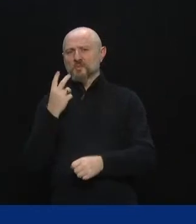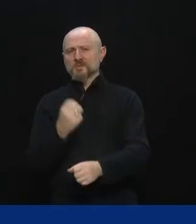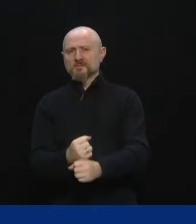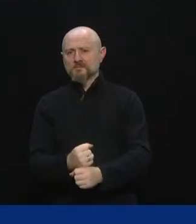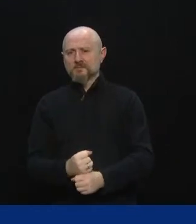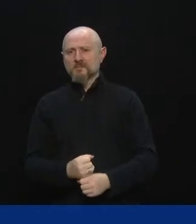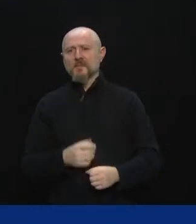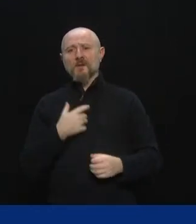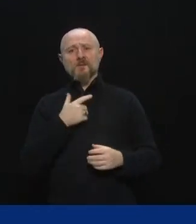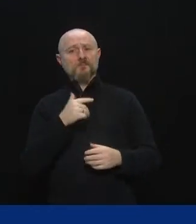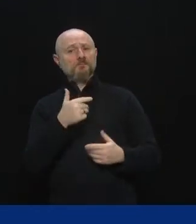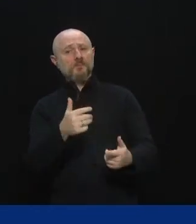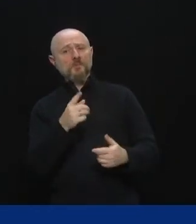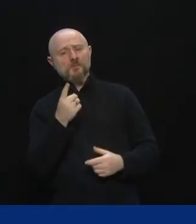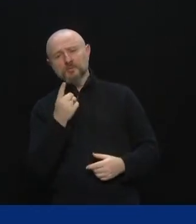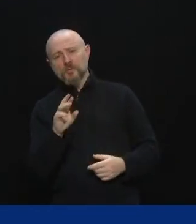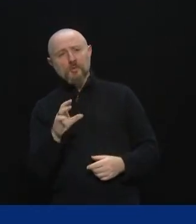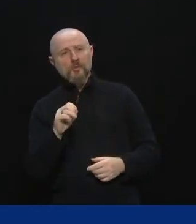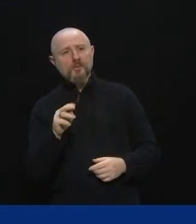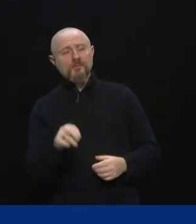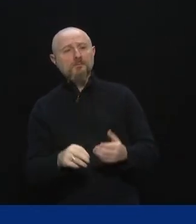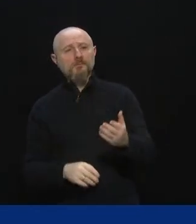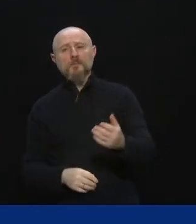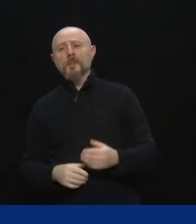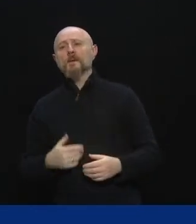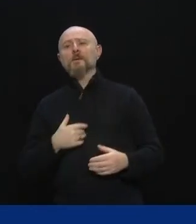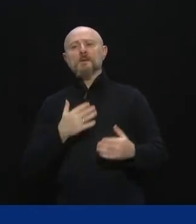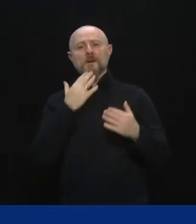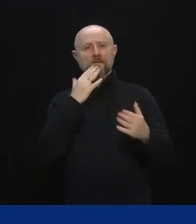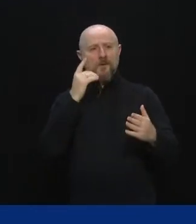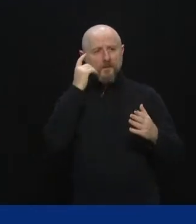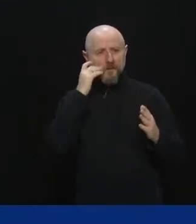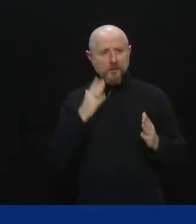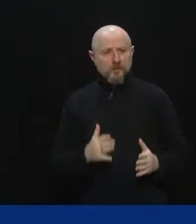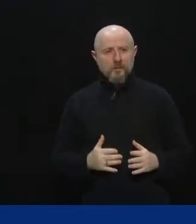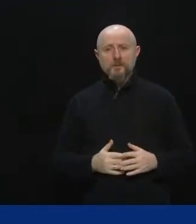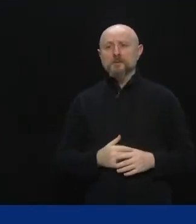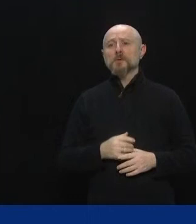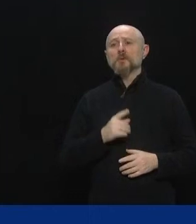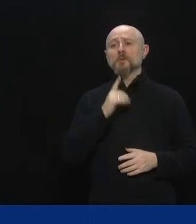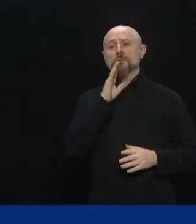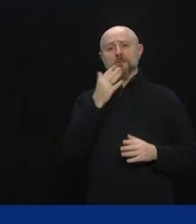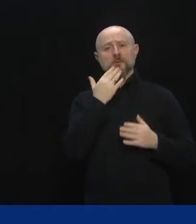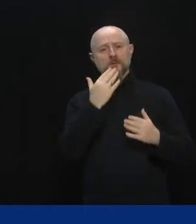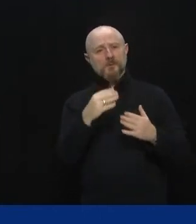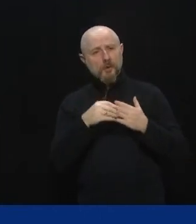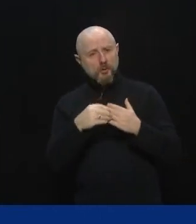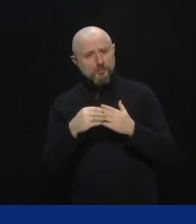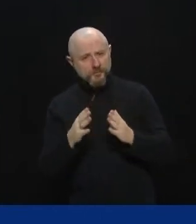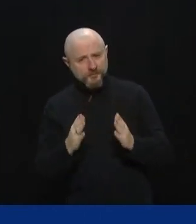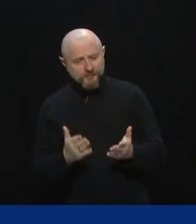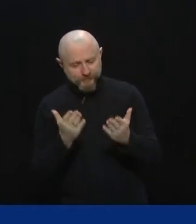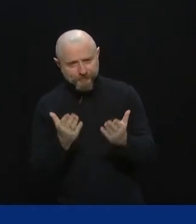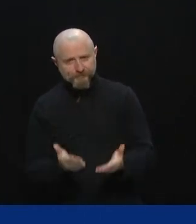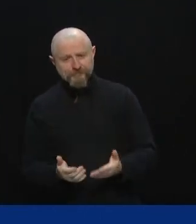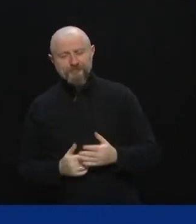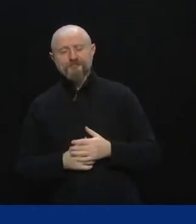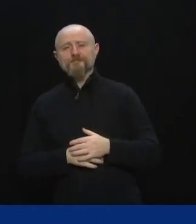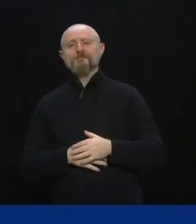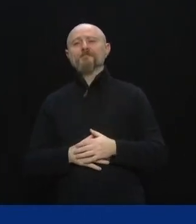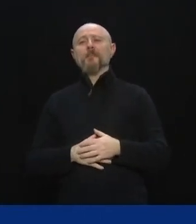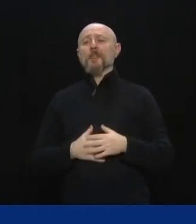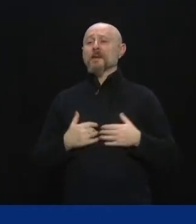Corwin. Well, thank you, Governor, and thank you for your leadership. And yes, 8 inches of snow downstate is a fair amount of